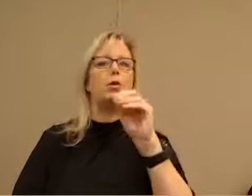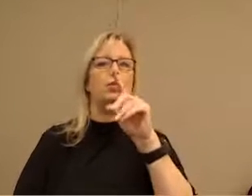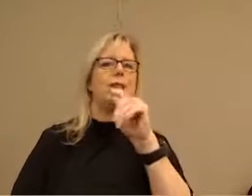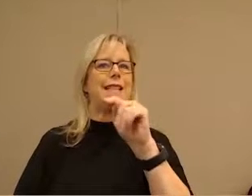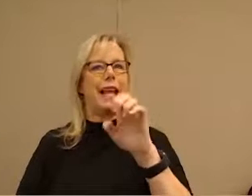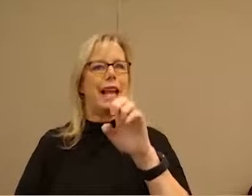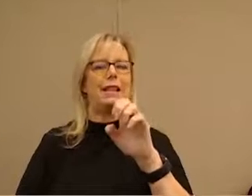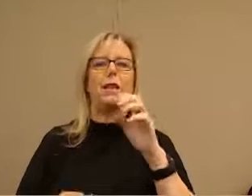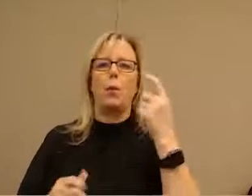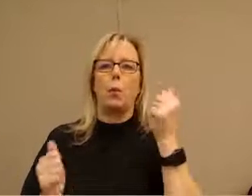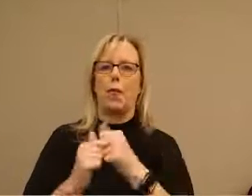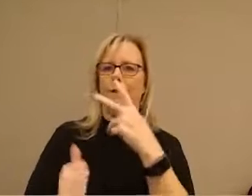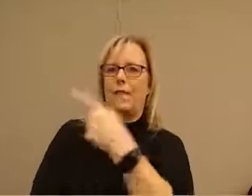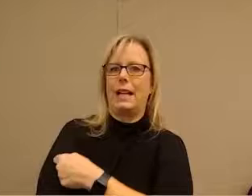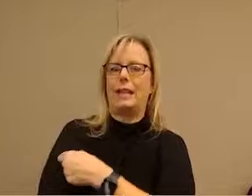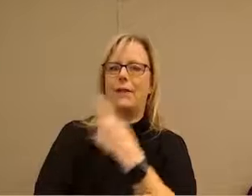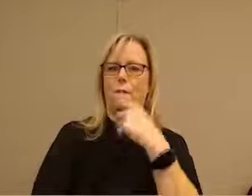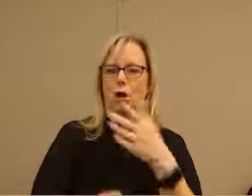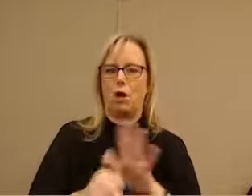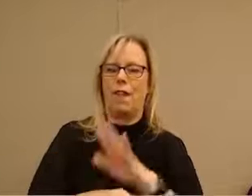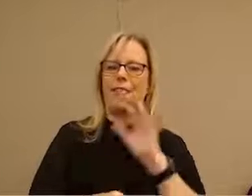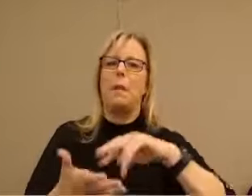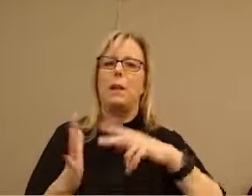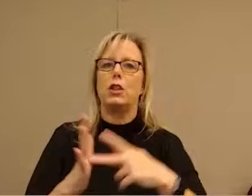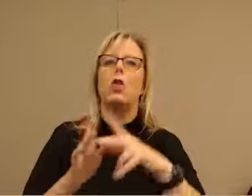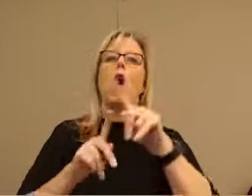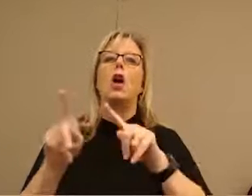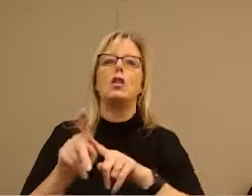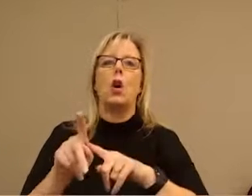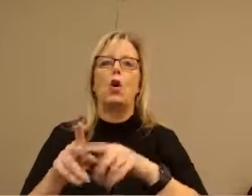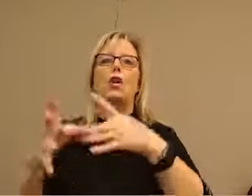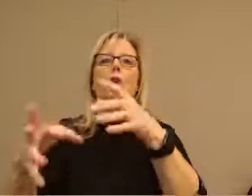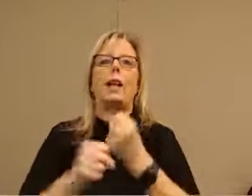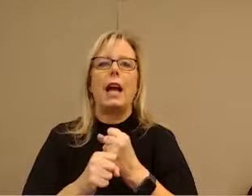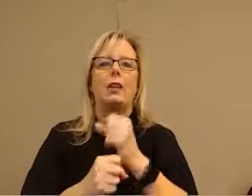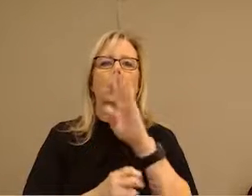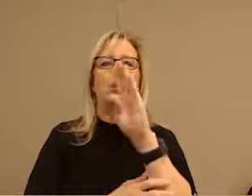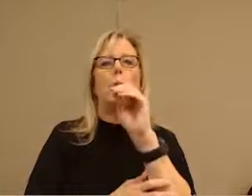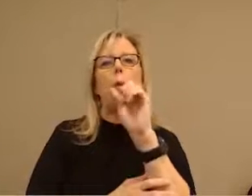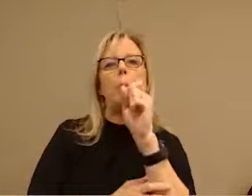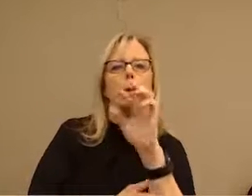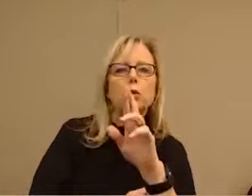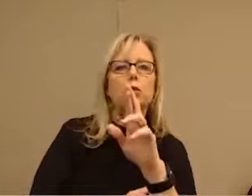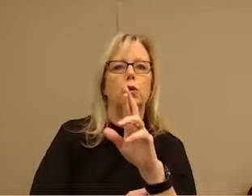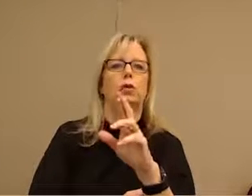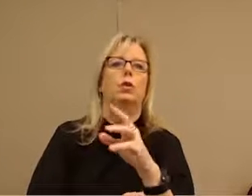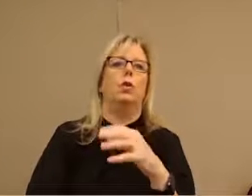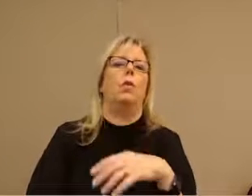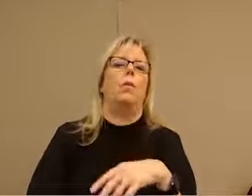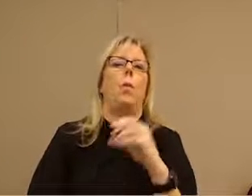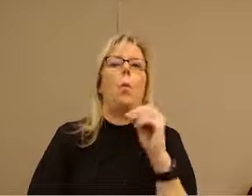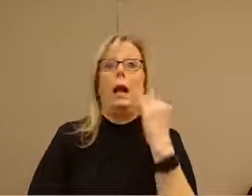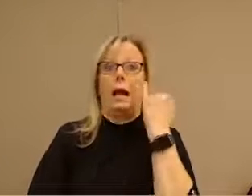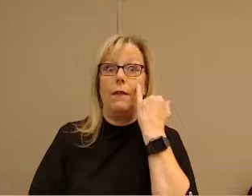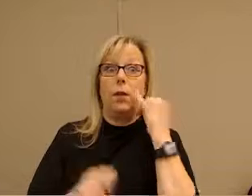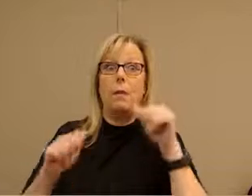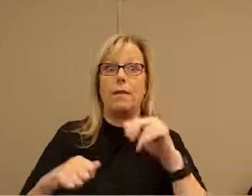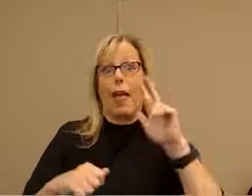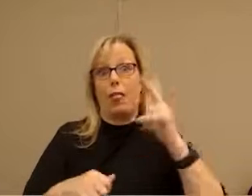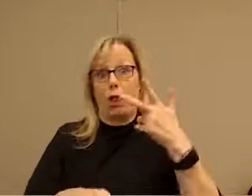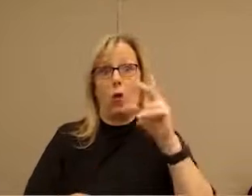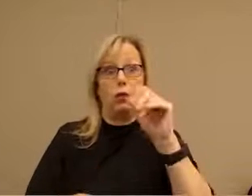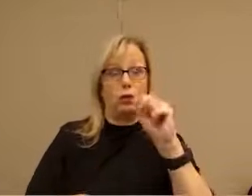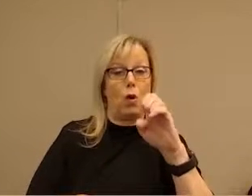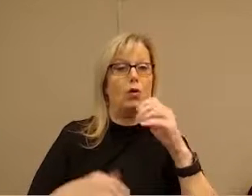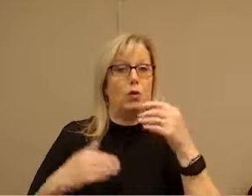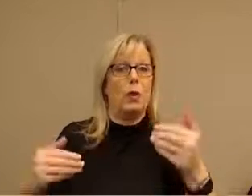you're up to date on your vaccinations for COVID, that means you've also received all of your eligible boosters, or if you're eligible for that third dose,